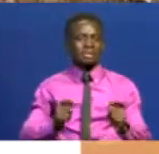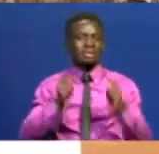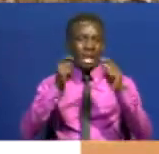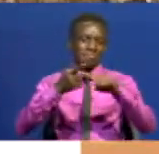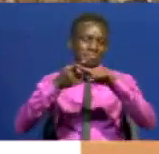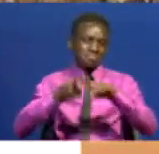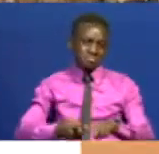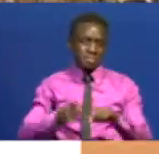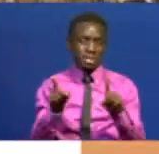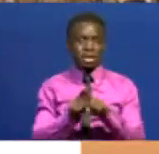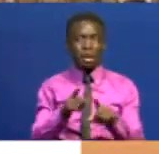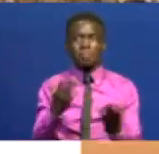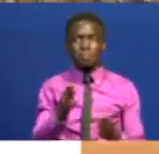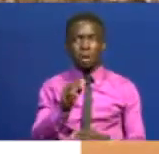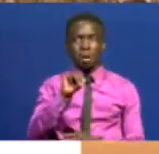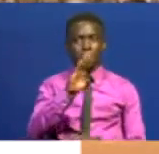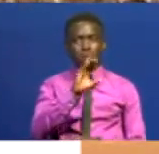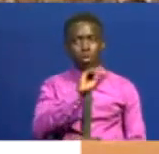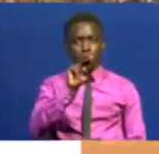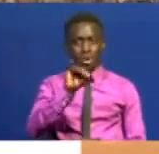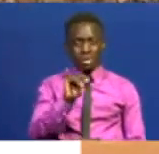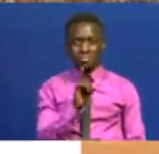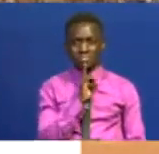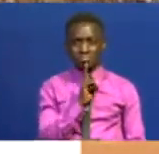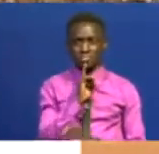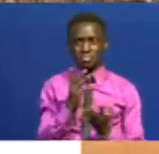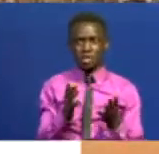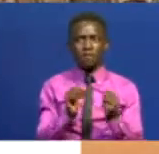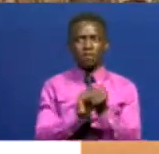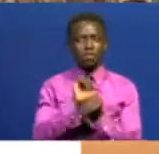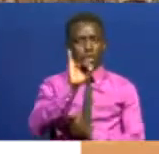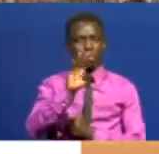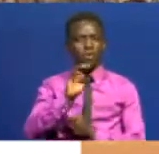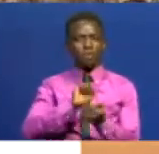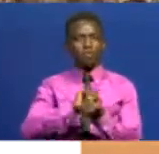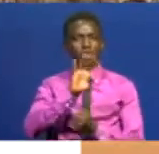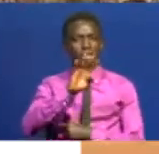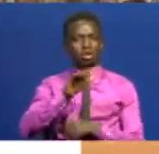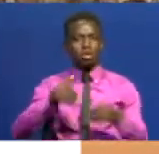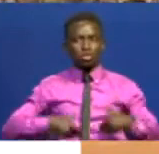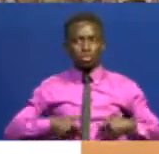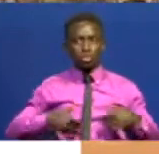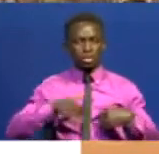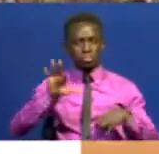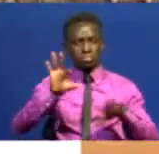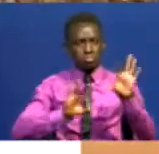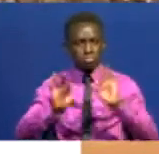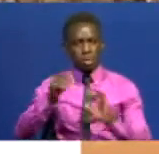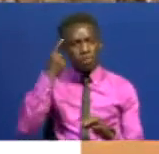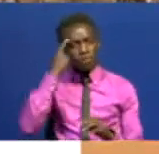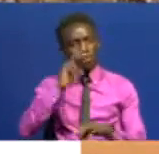Kivasu noted that 14 youths have been selected for national team trials.